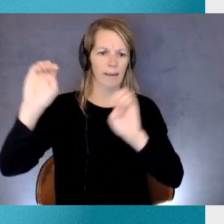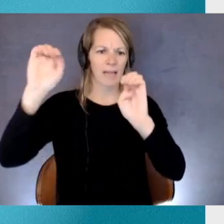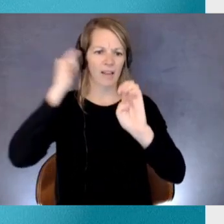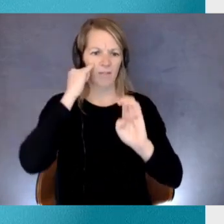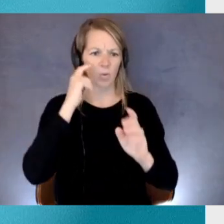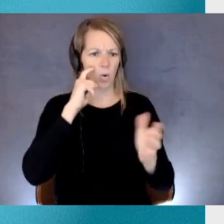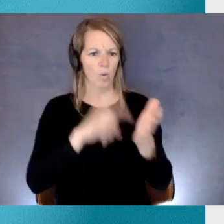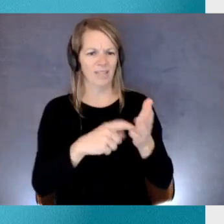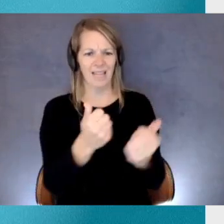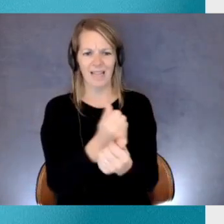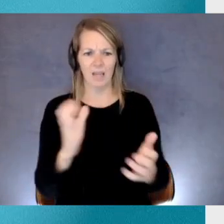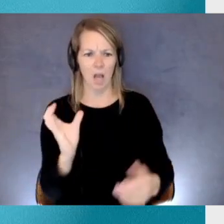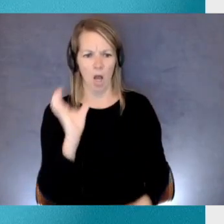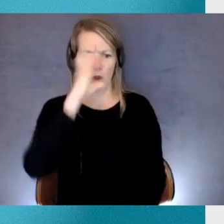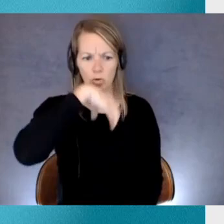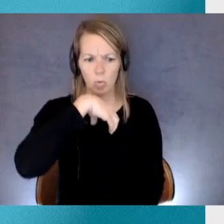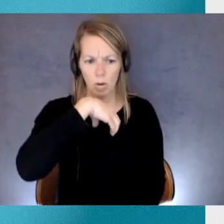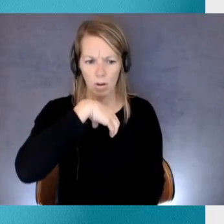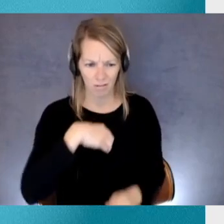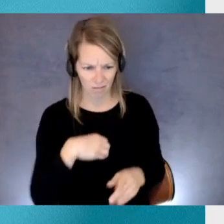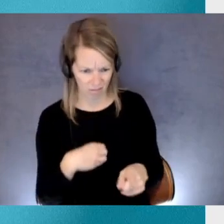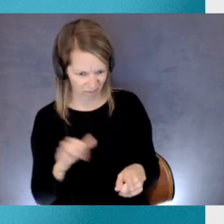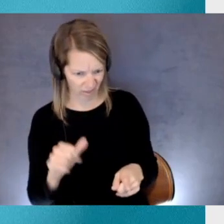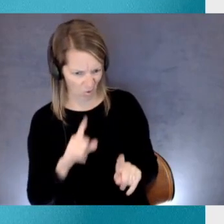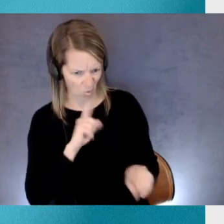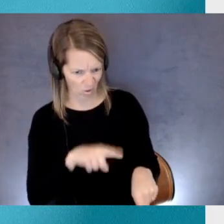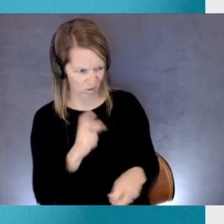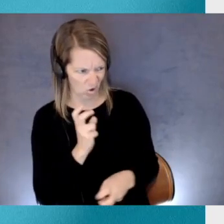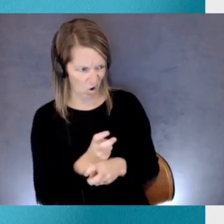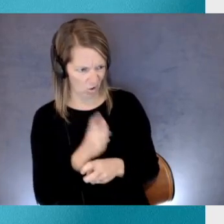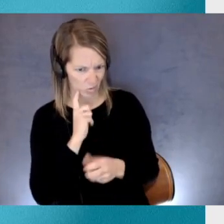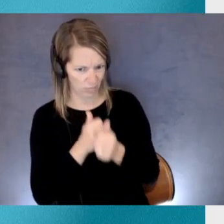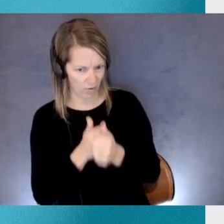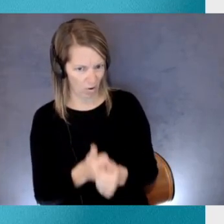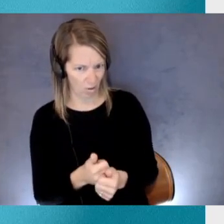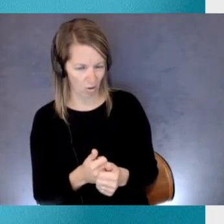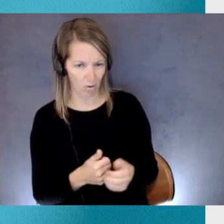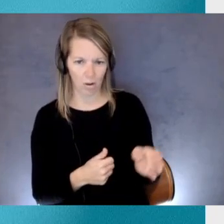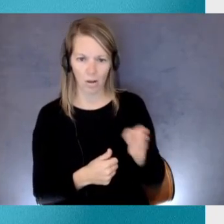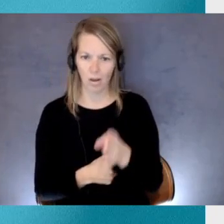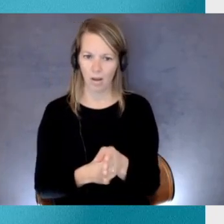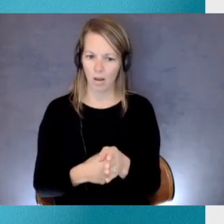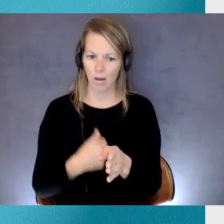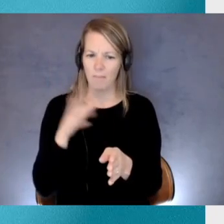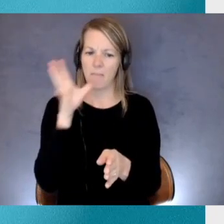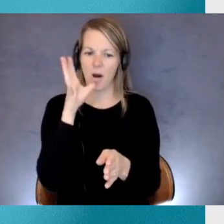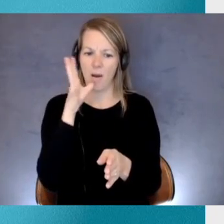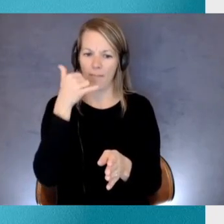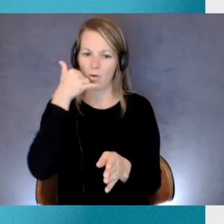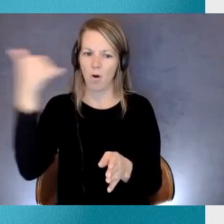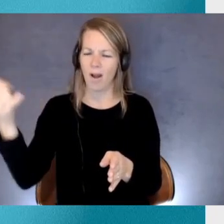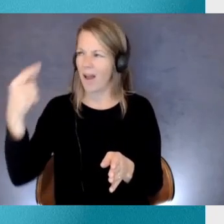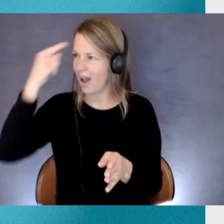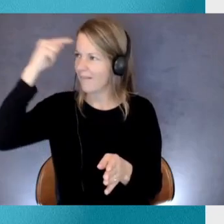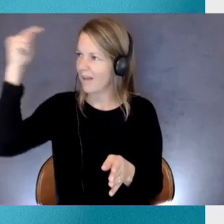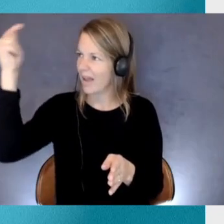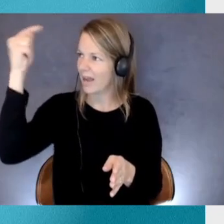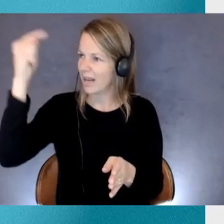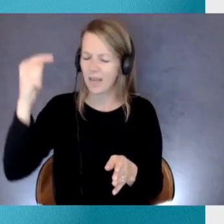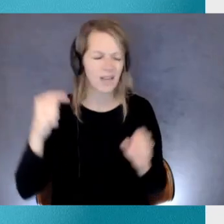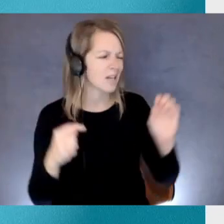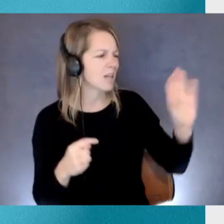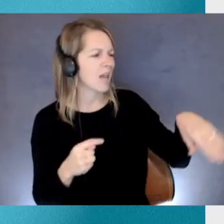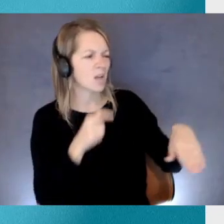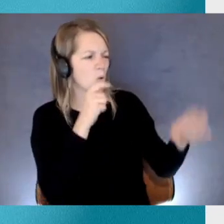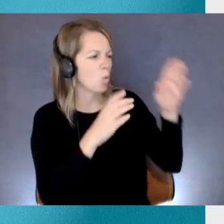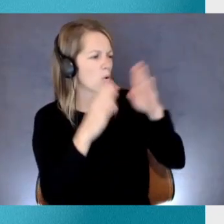unusual. This simple order turns out to be surprisingly hard to follow. This is Mom, the patient. I have a headache. Yeah, don't worry about